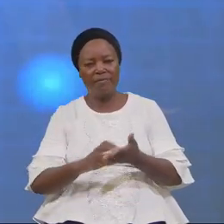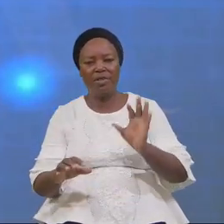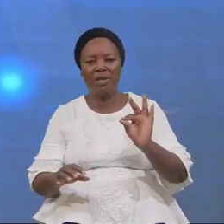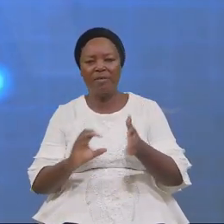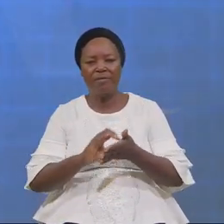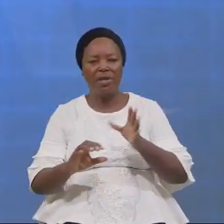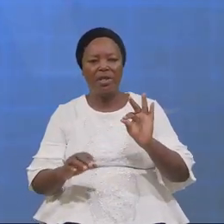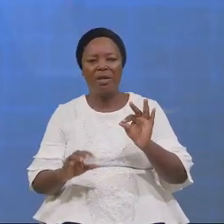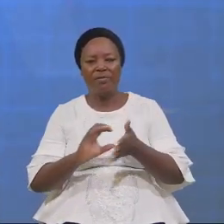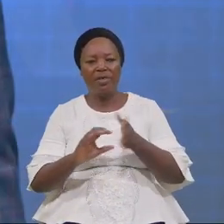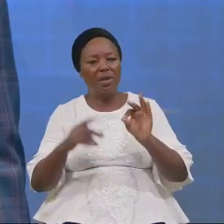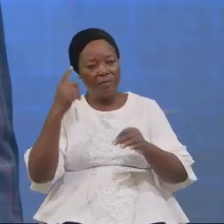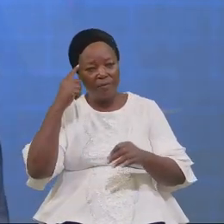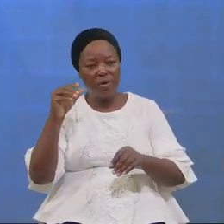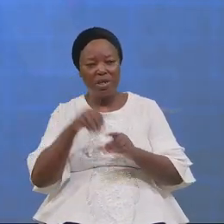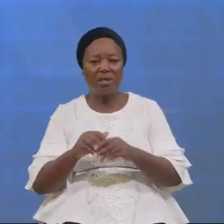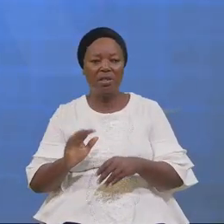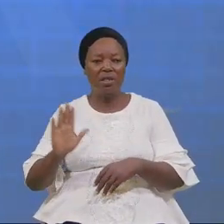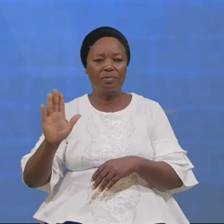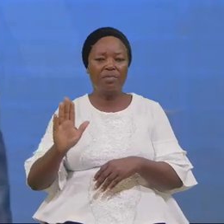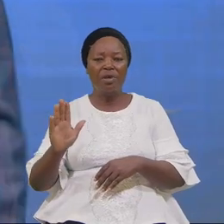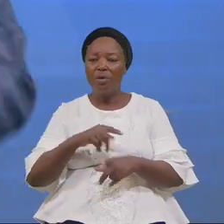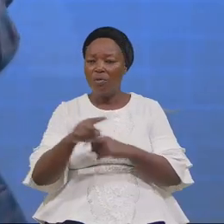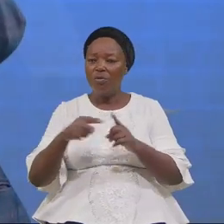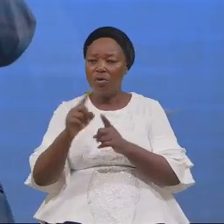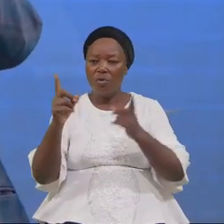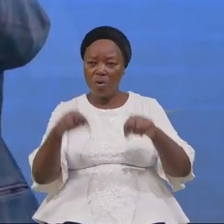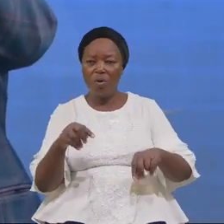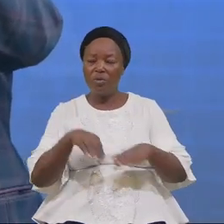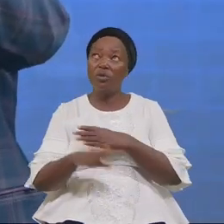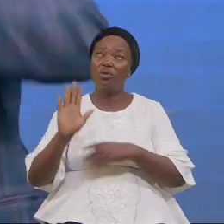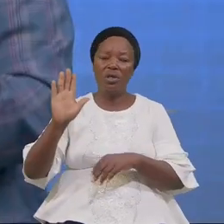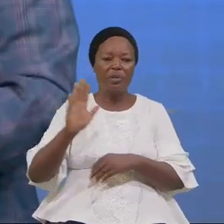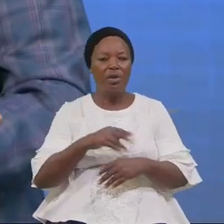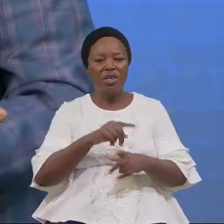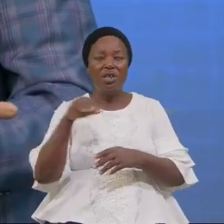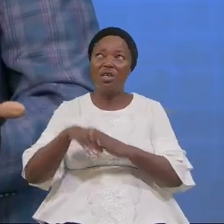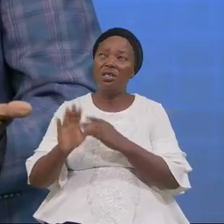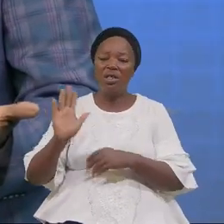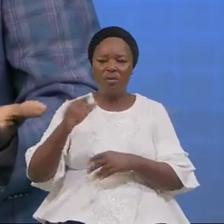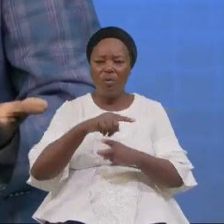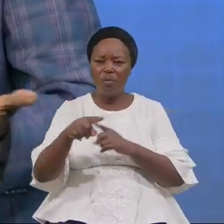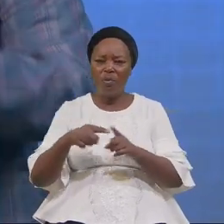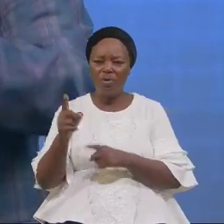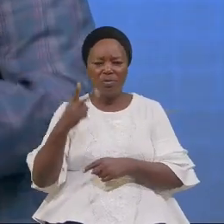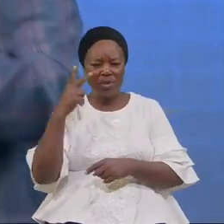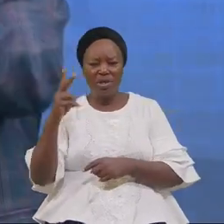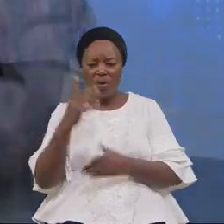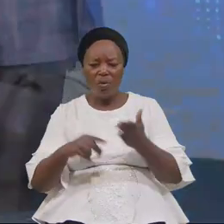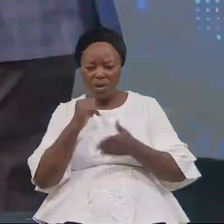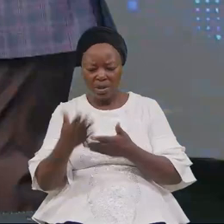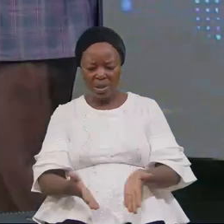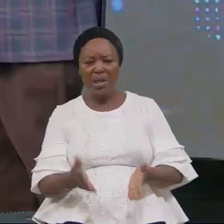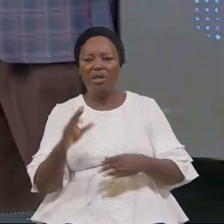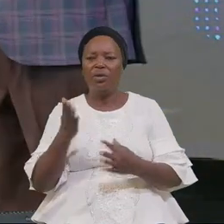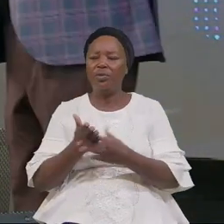In verse 9, for in him, when you come into him, in him, when you see what's available through